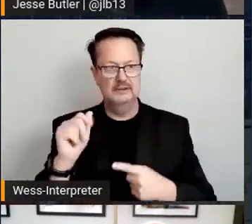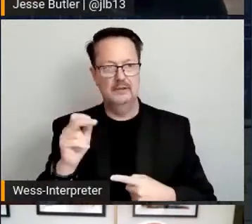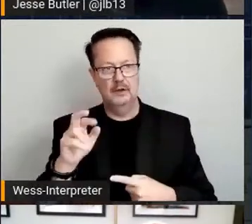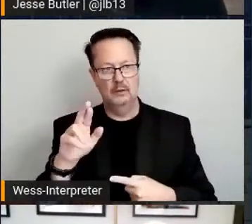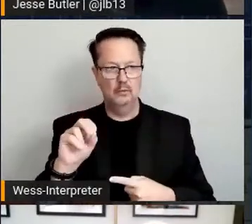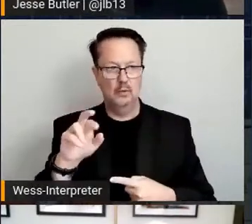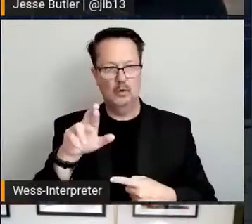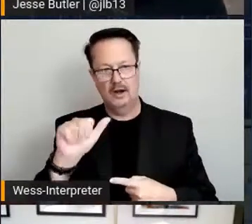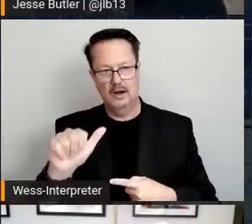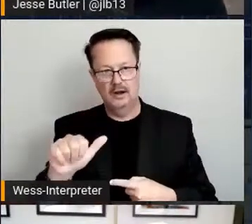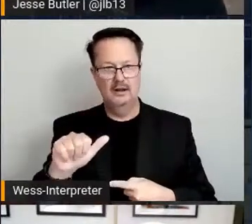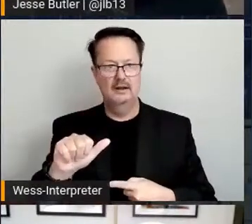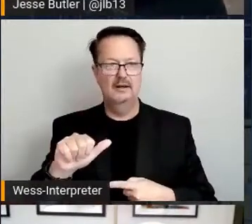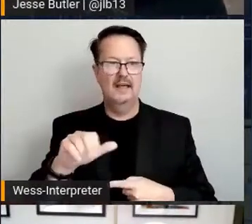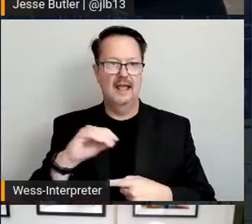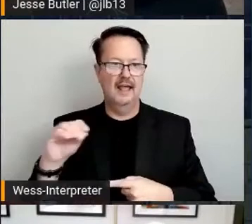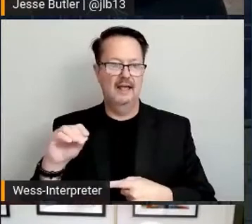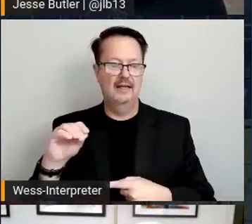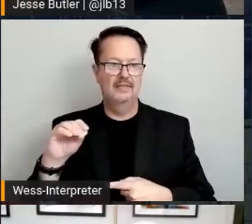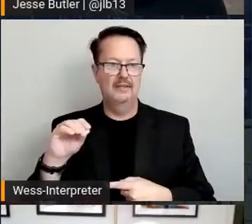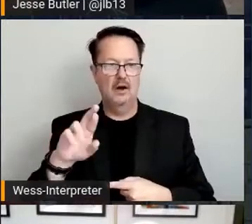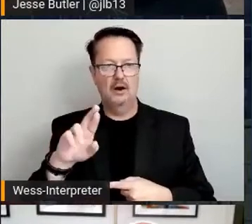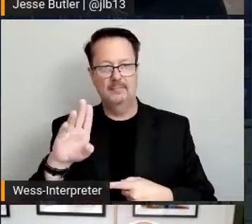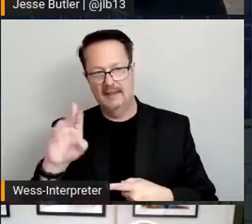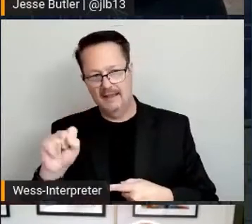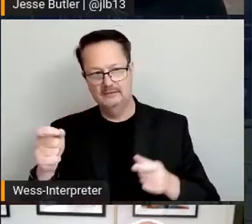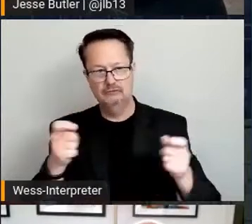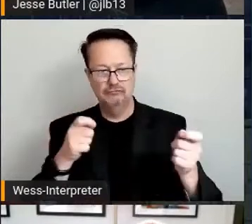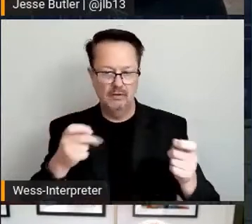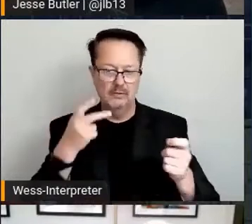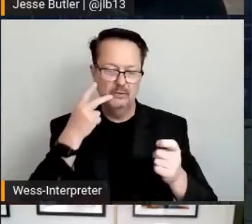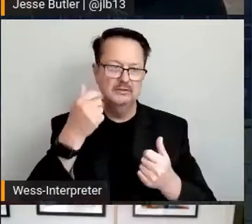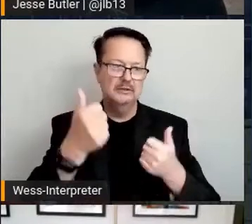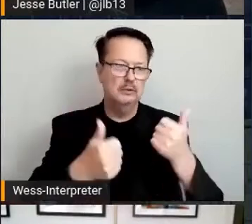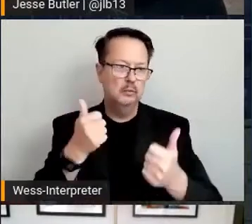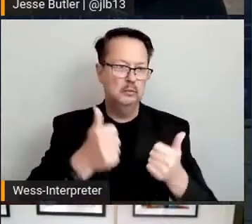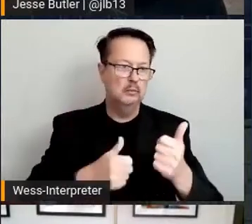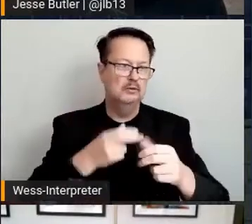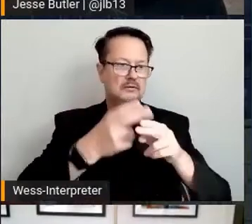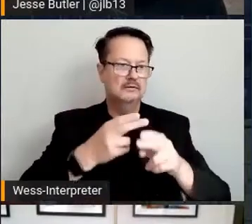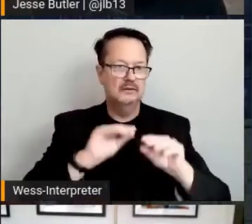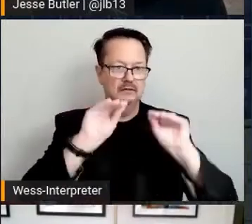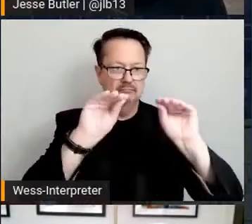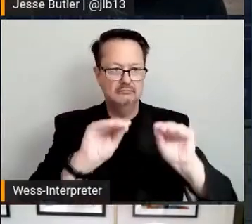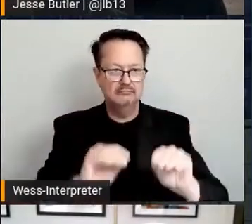resource and the RDS controller, and you see like the fields that go into the spec.